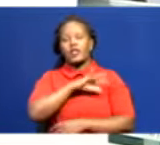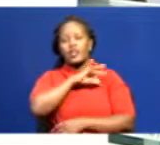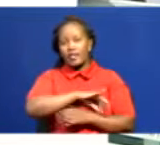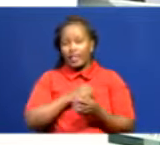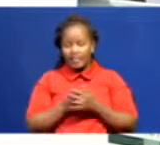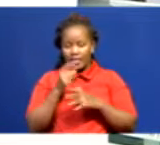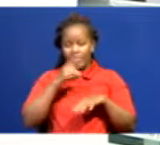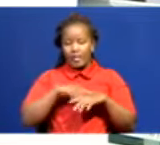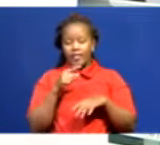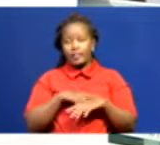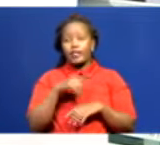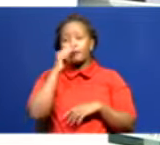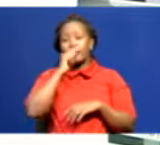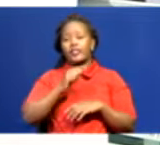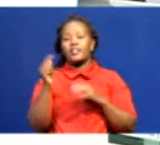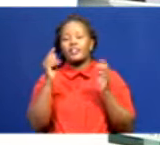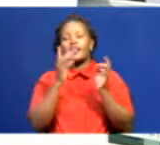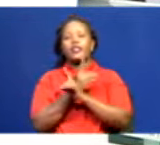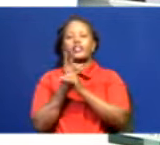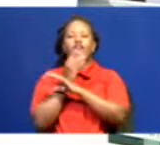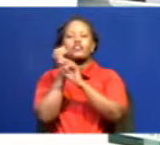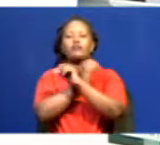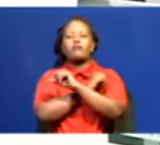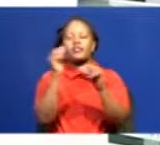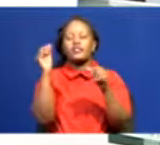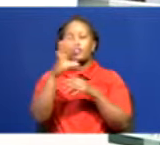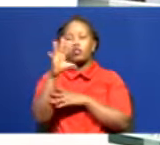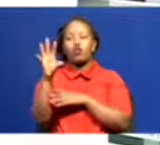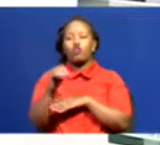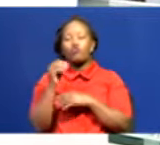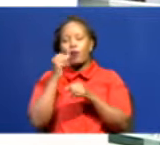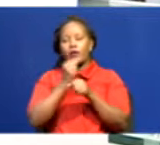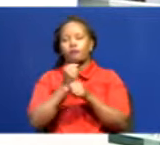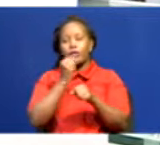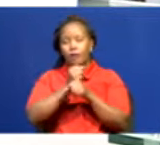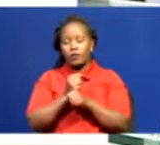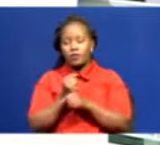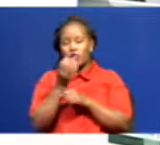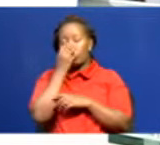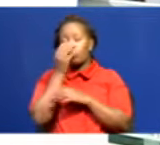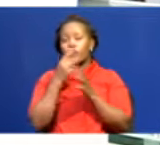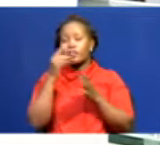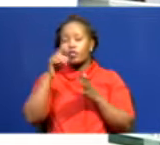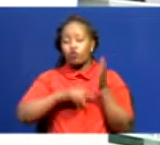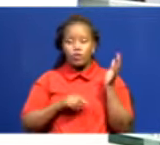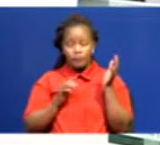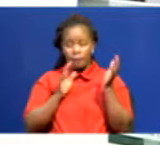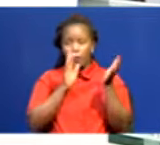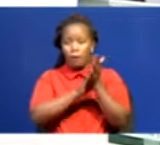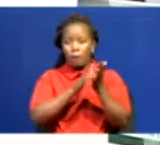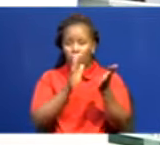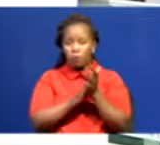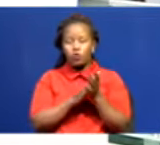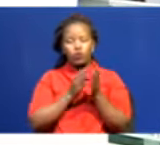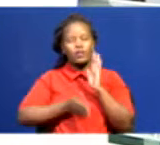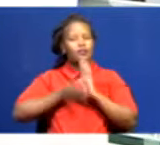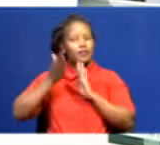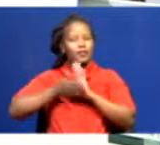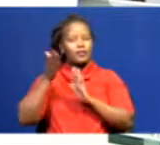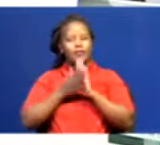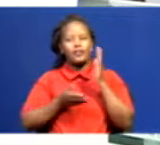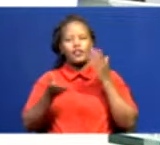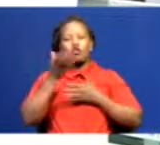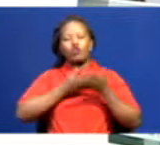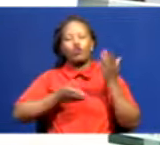Tanzania, during the Heads of State Summit on Human Capital, President Ruto said the proposal would speed up economic growth